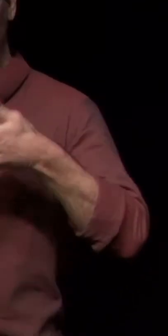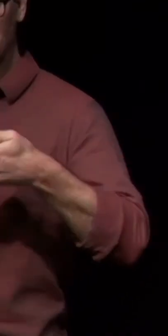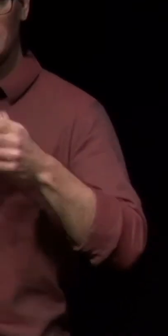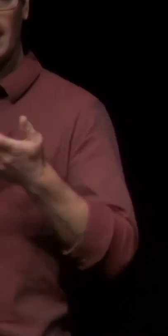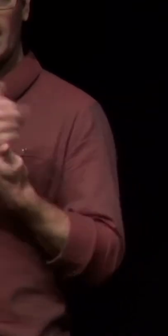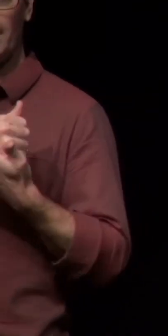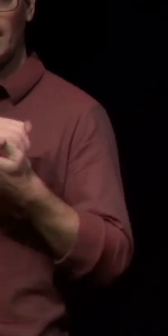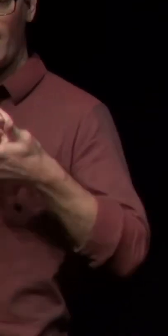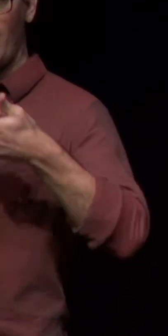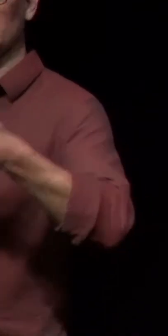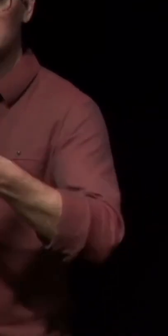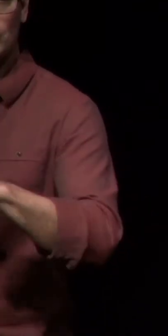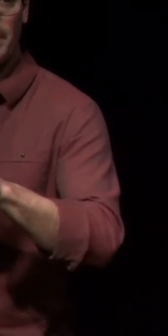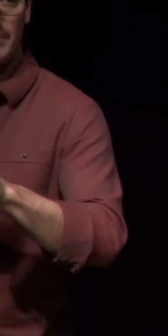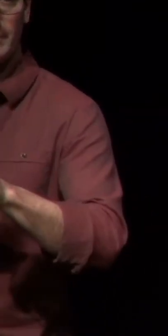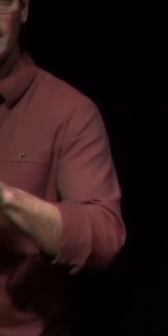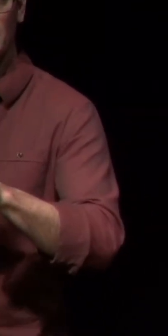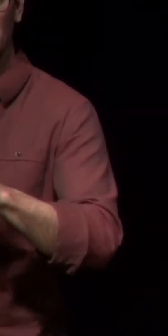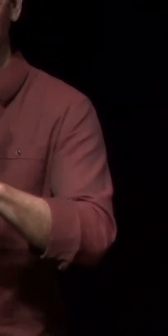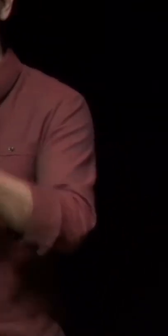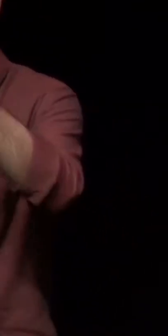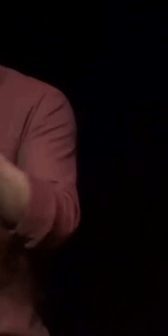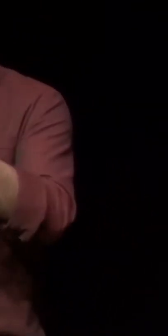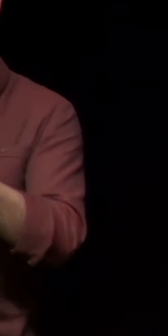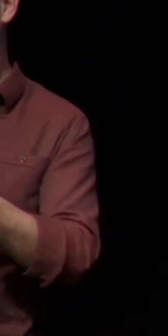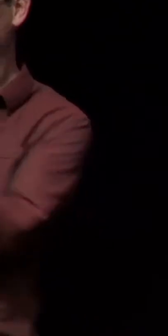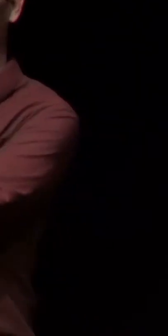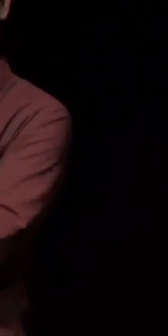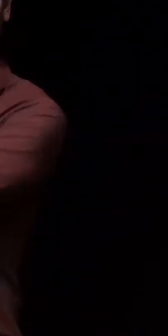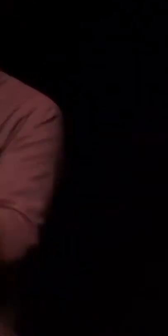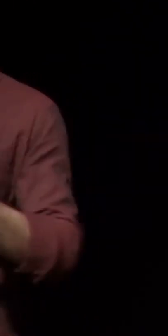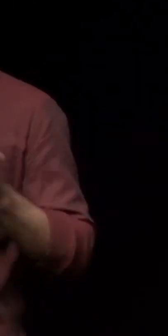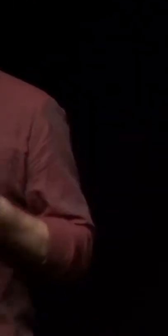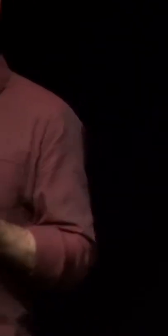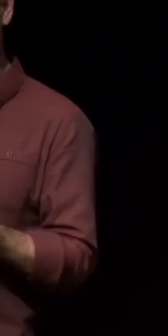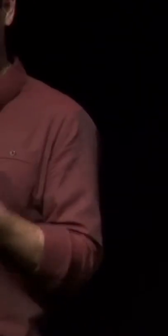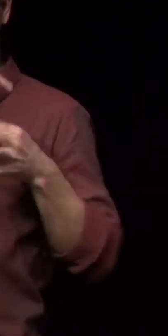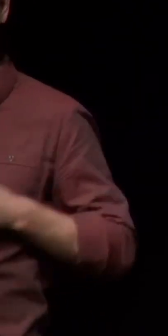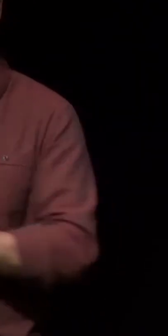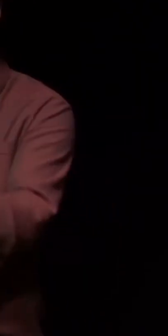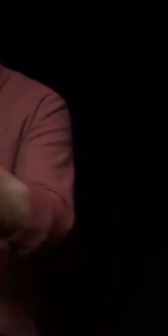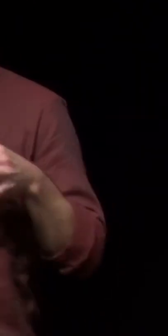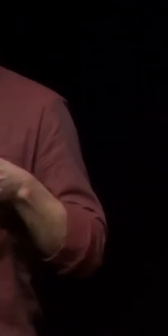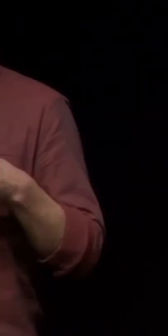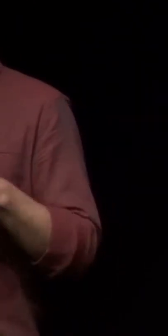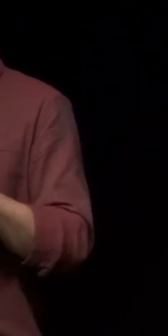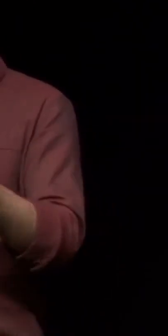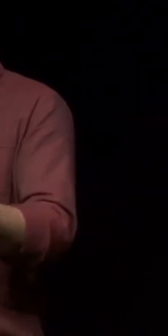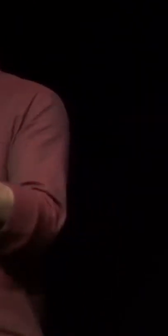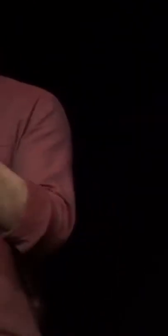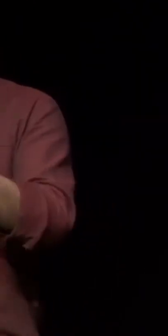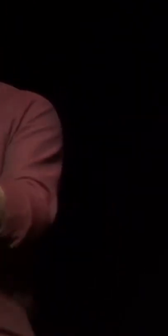income and jobs. Housing is not just a sector over here or an industry. And so if we start to use a human rights-based